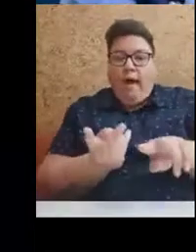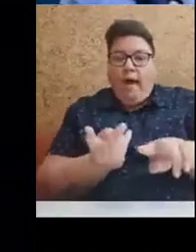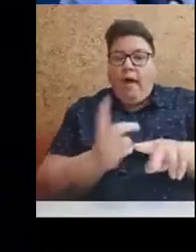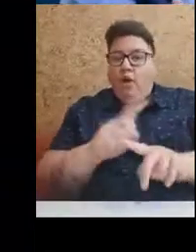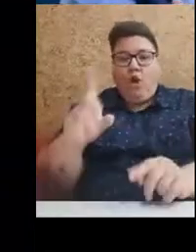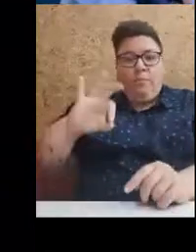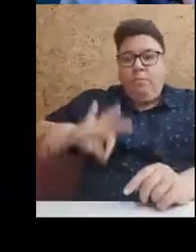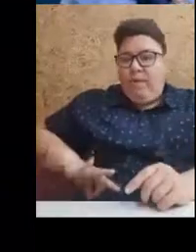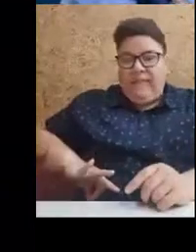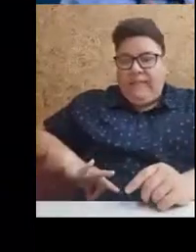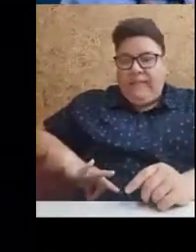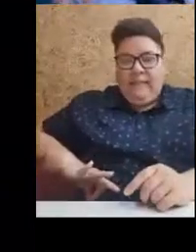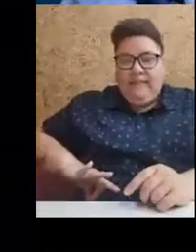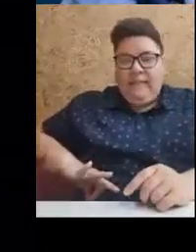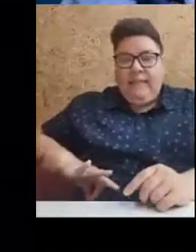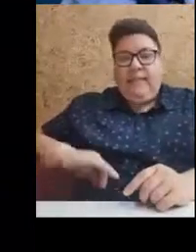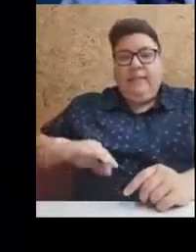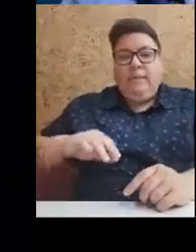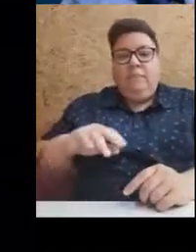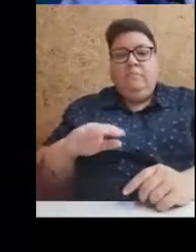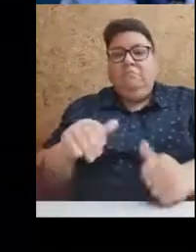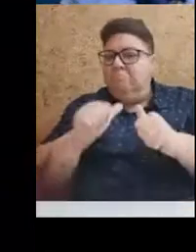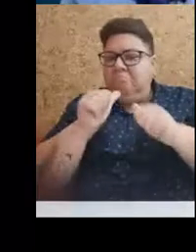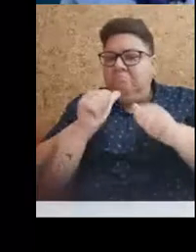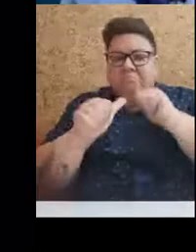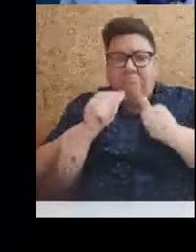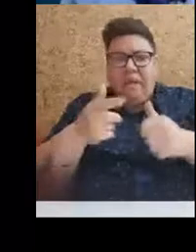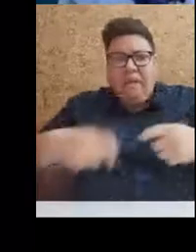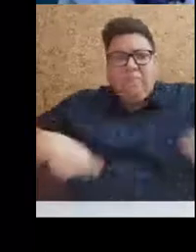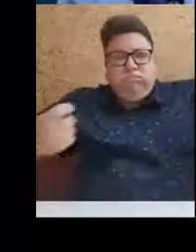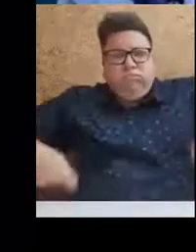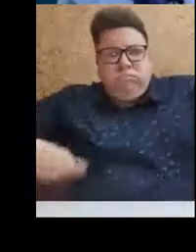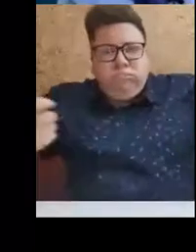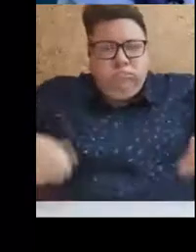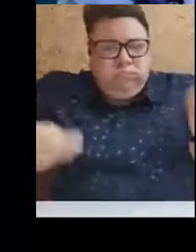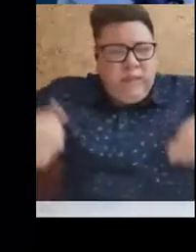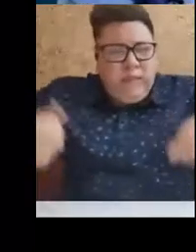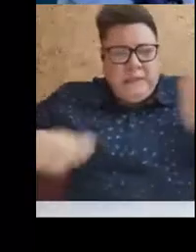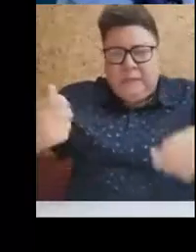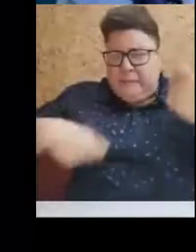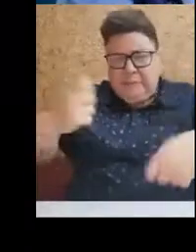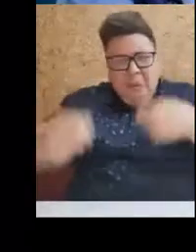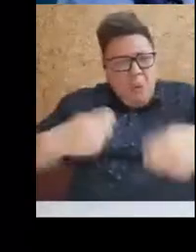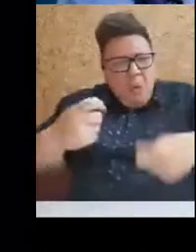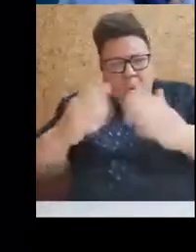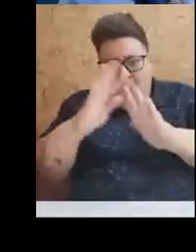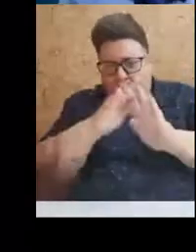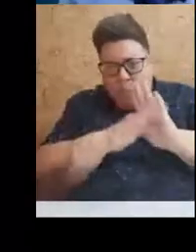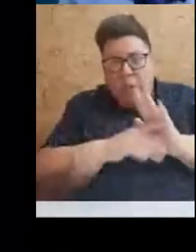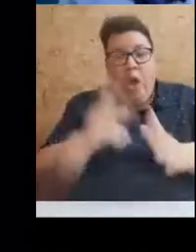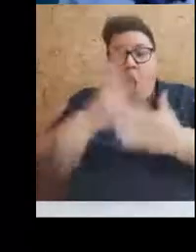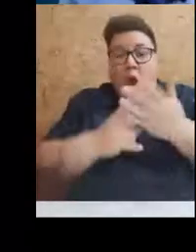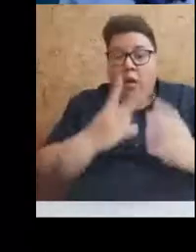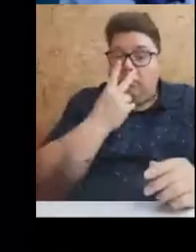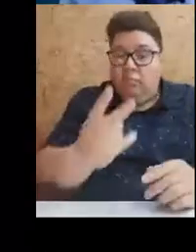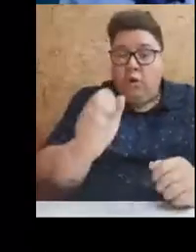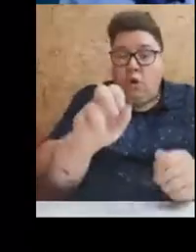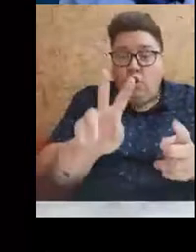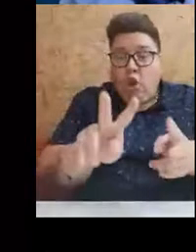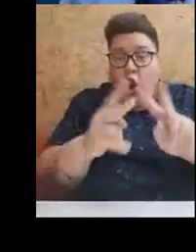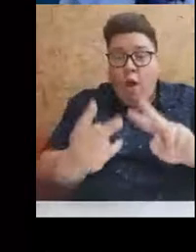So irrespective of how many expenses you had, we will only look at your turnover for the year or the period